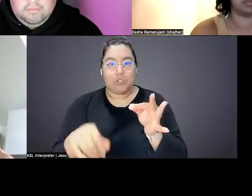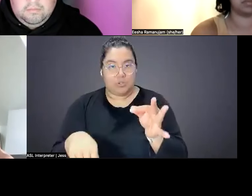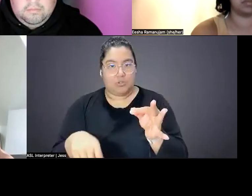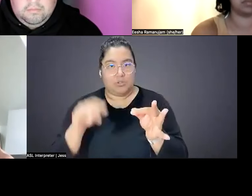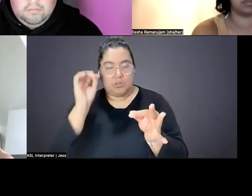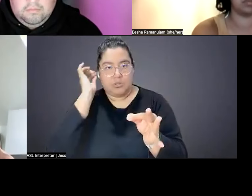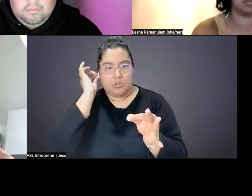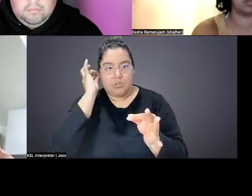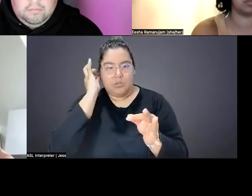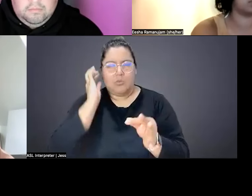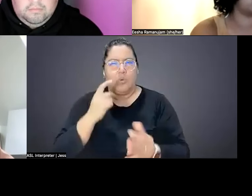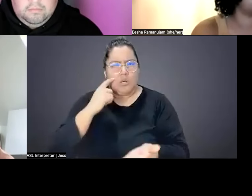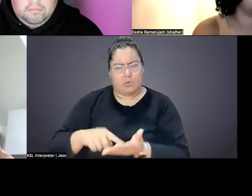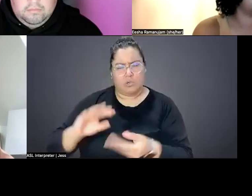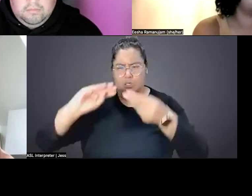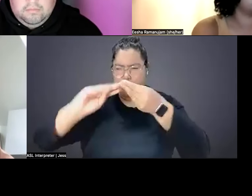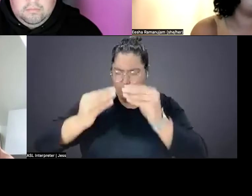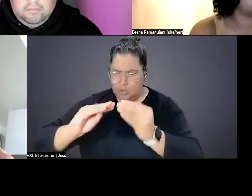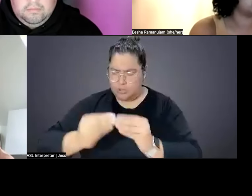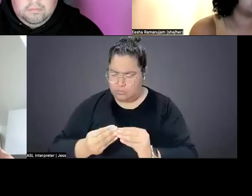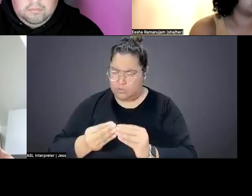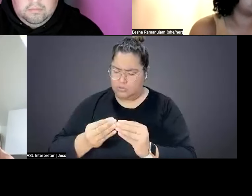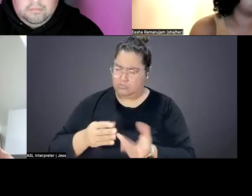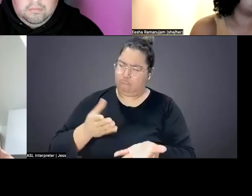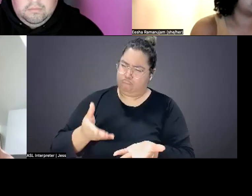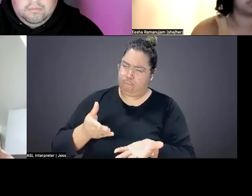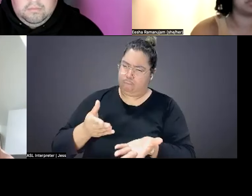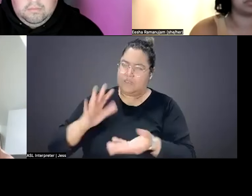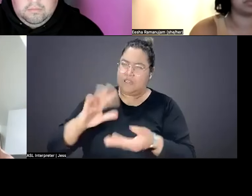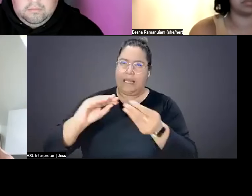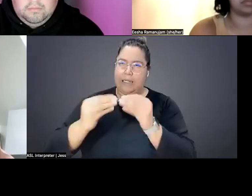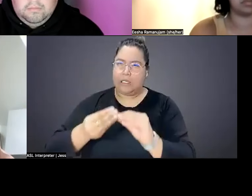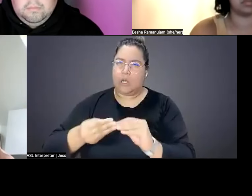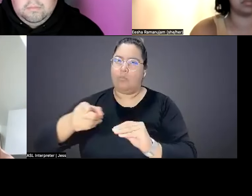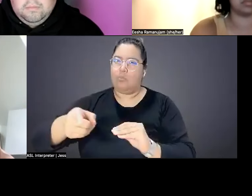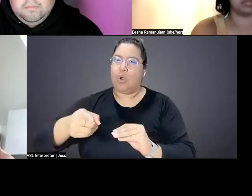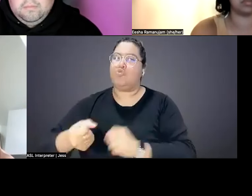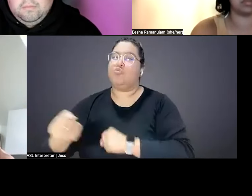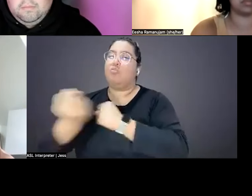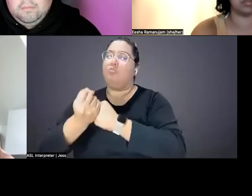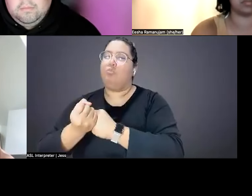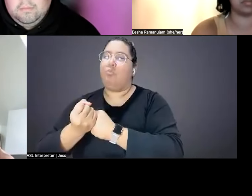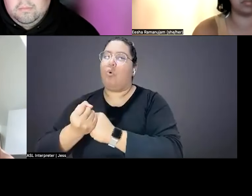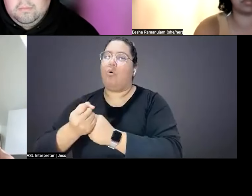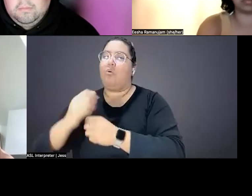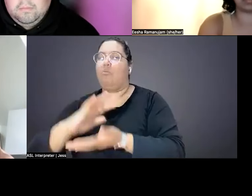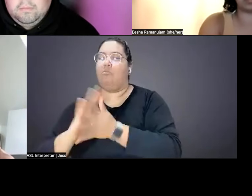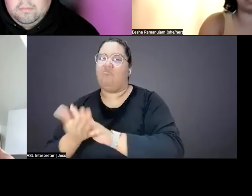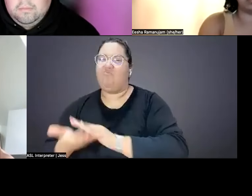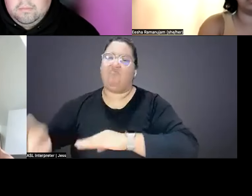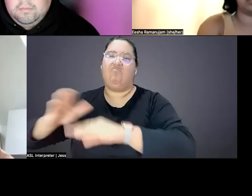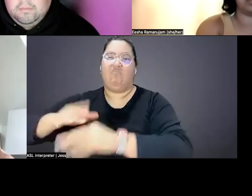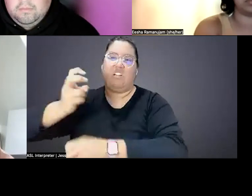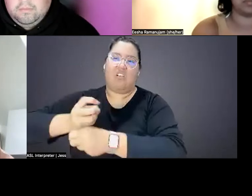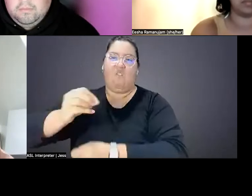a set of numbers that seemed to be laying out a case for a certain tough on crime policy. And it turned out that a lot of the language that was being